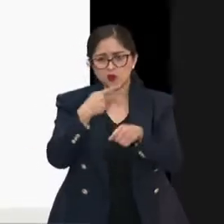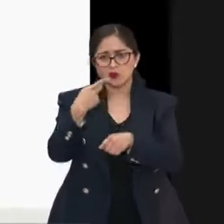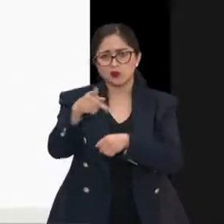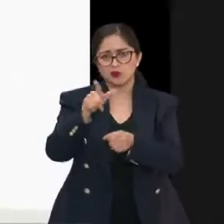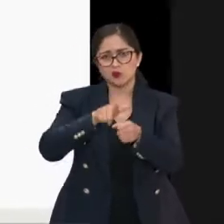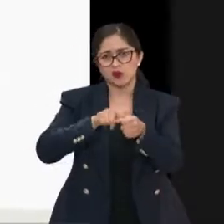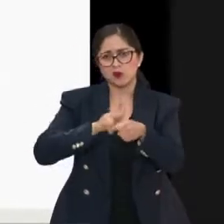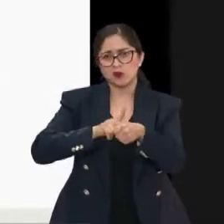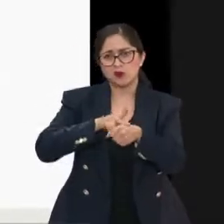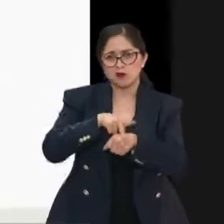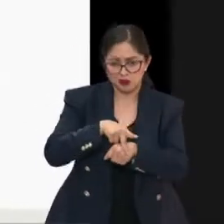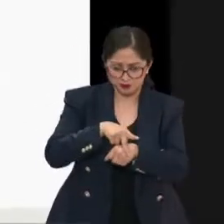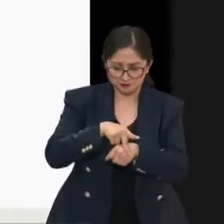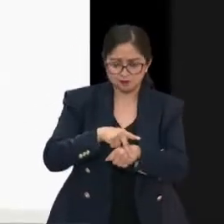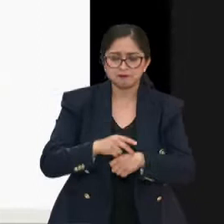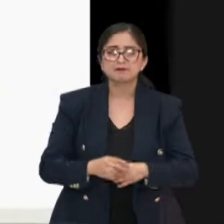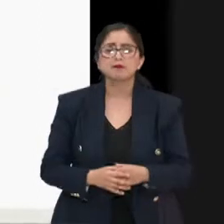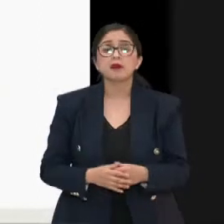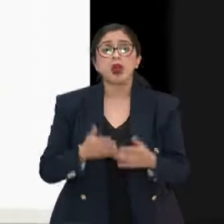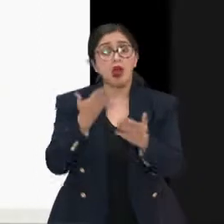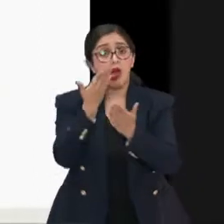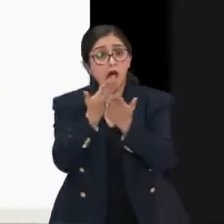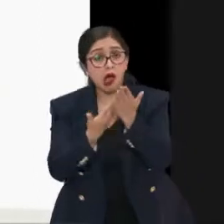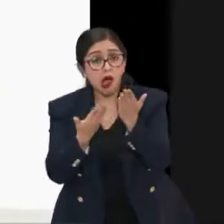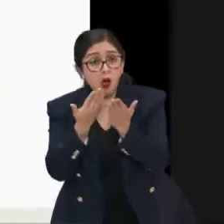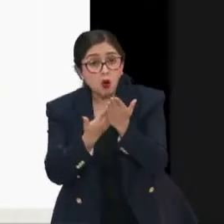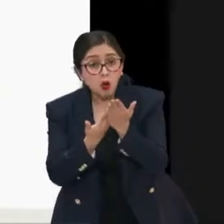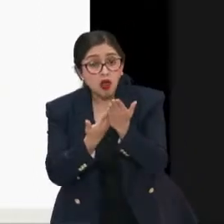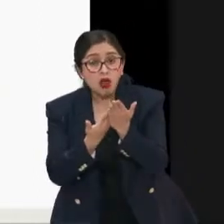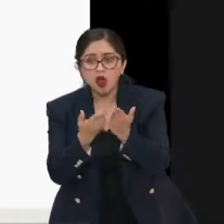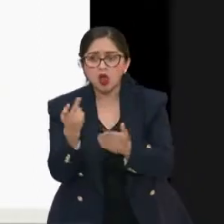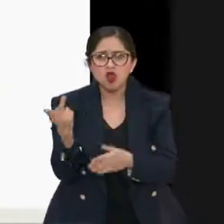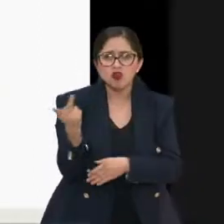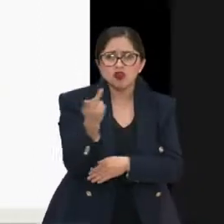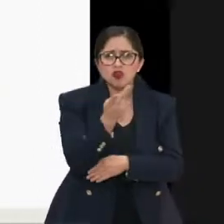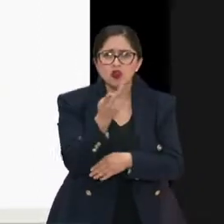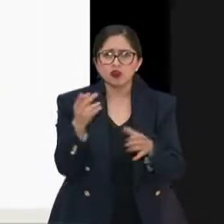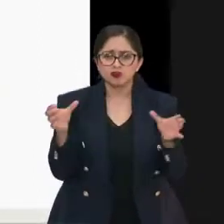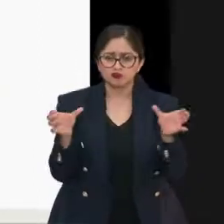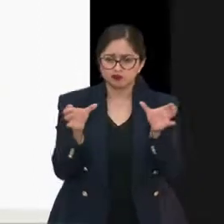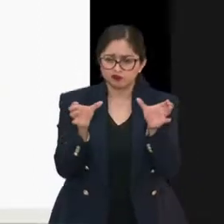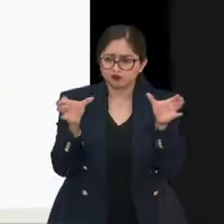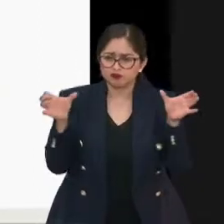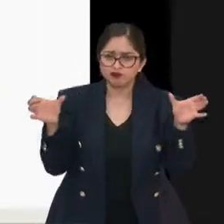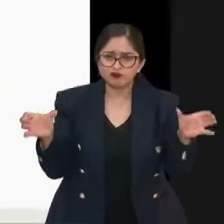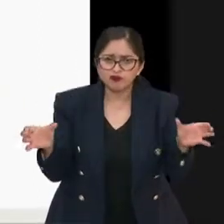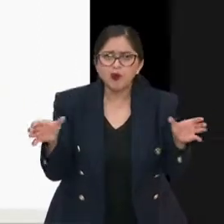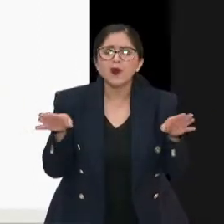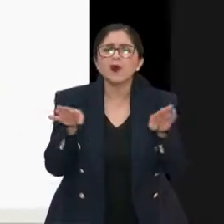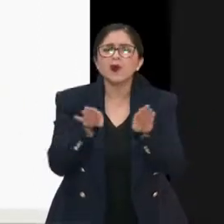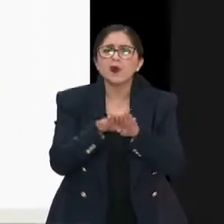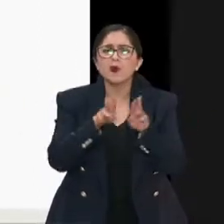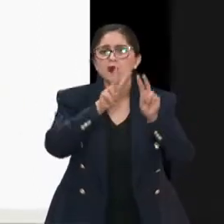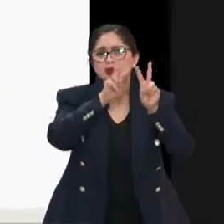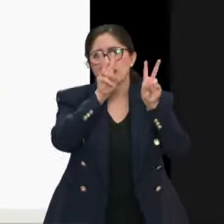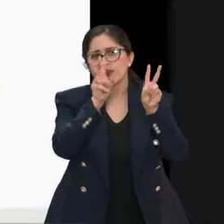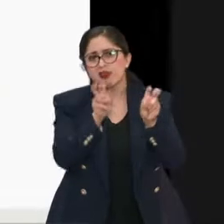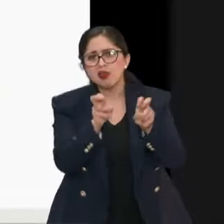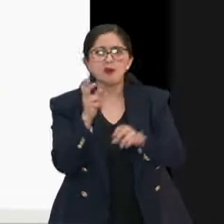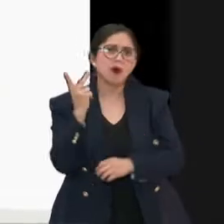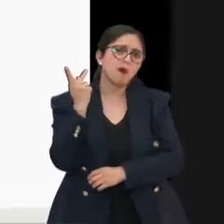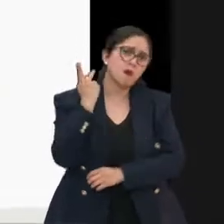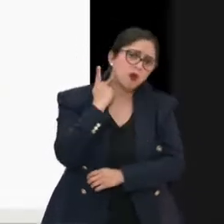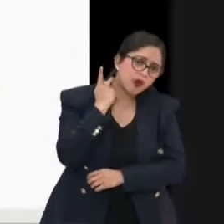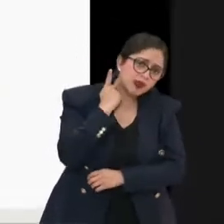ideologization. This is a core idea of the ethnic identity basis. And then there are